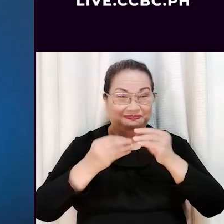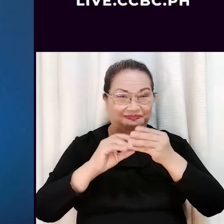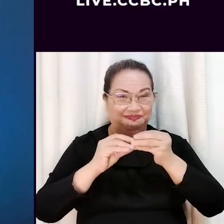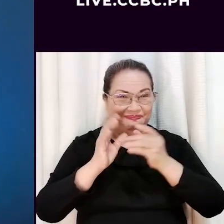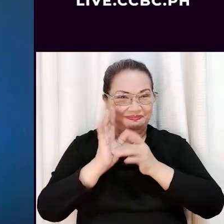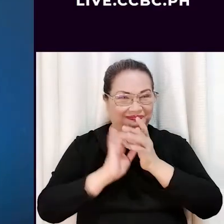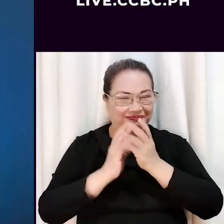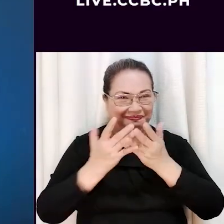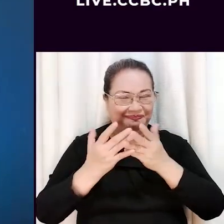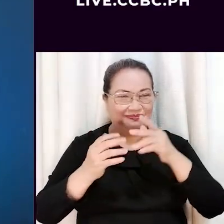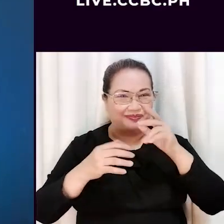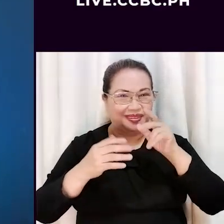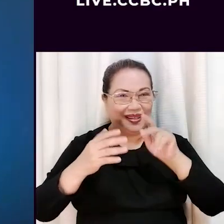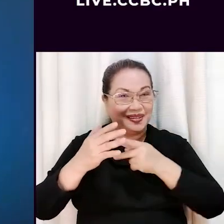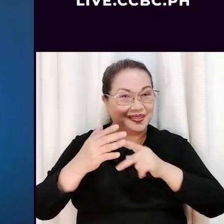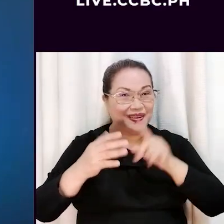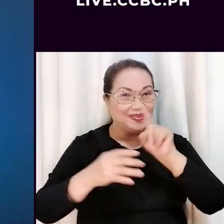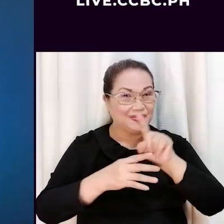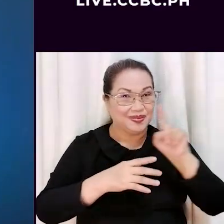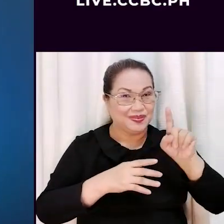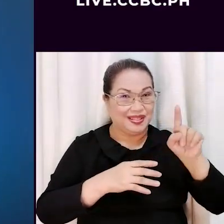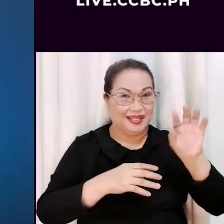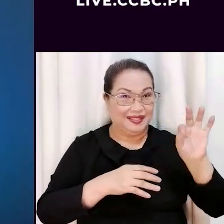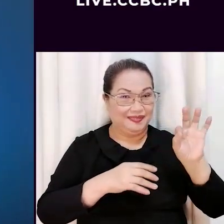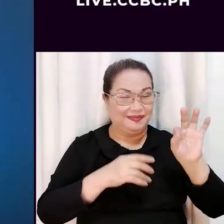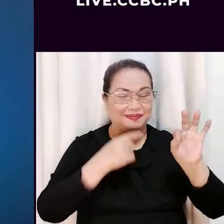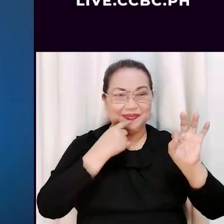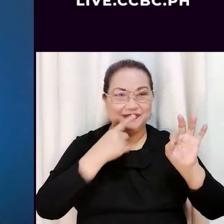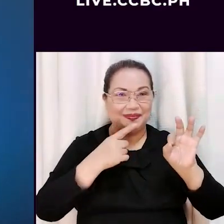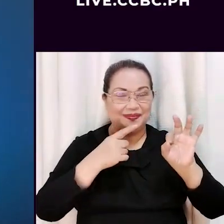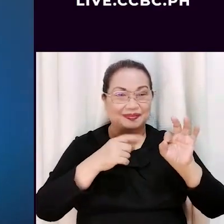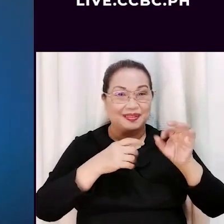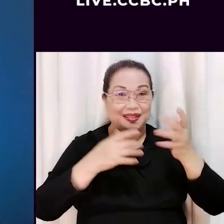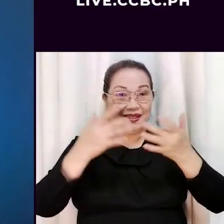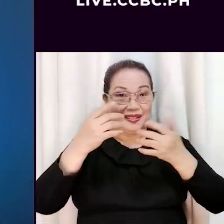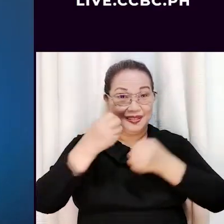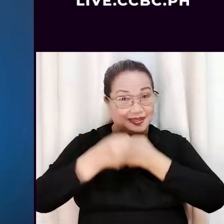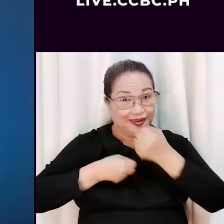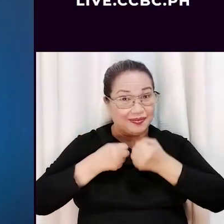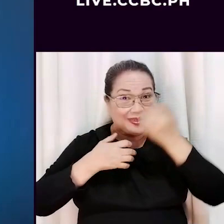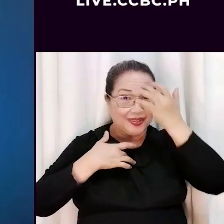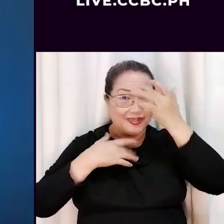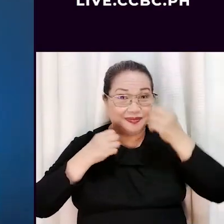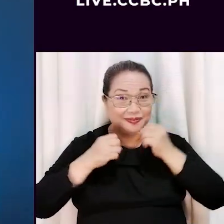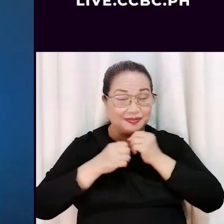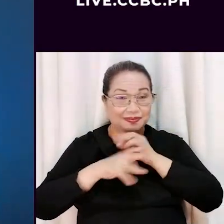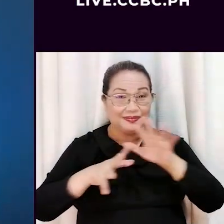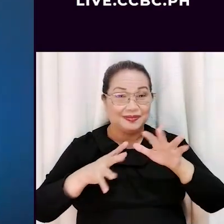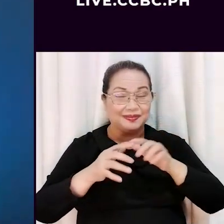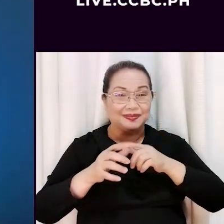Psalms 119, 3 verses, affliction is mentioned. Psalm 119,